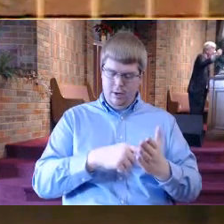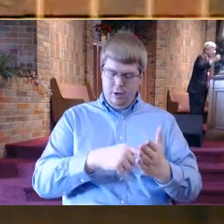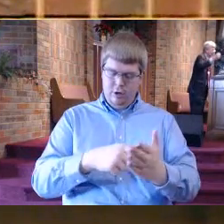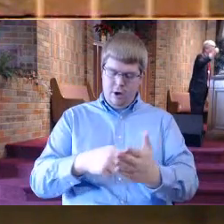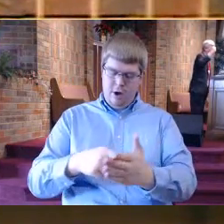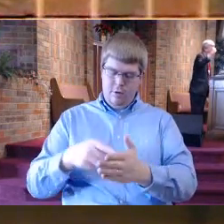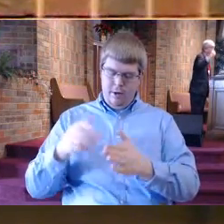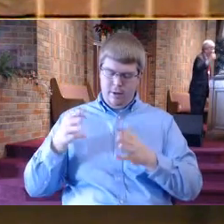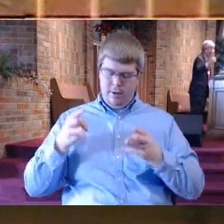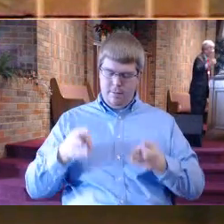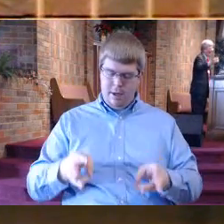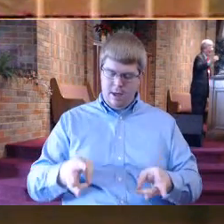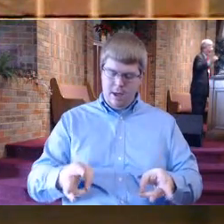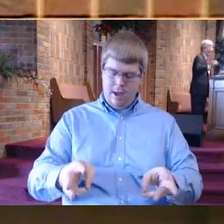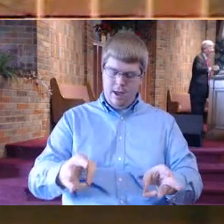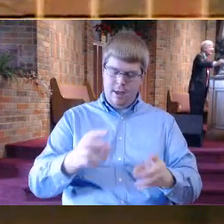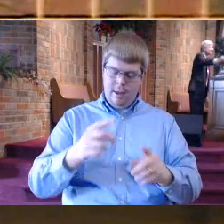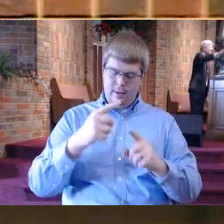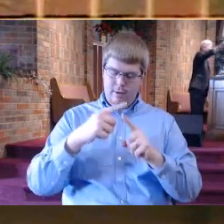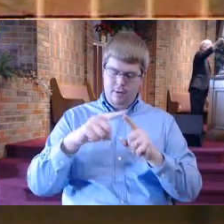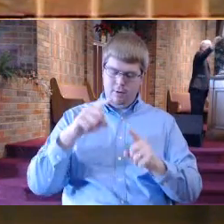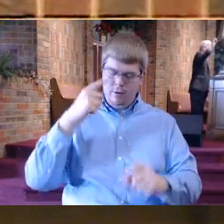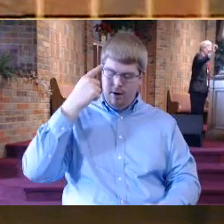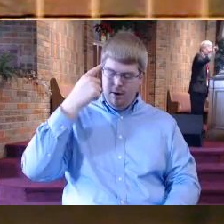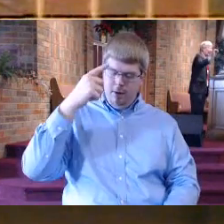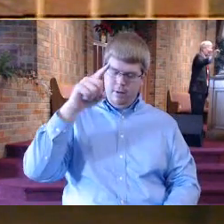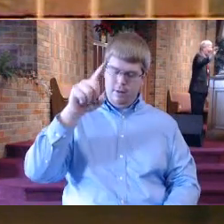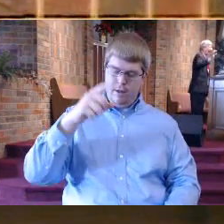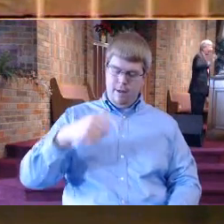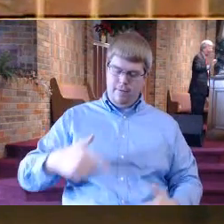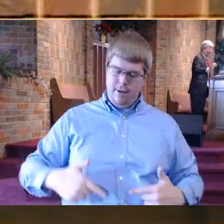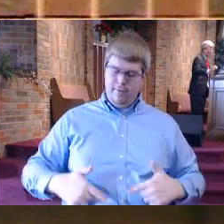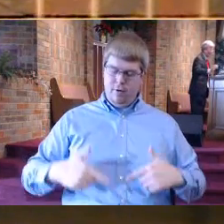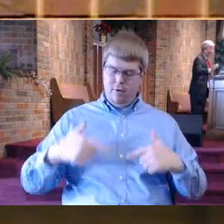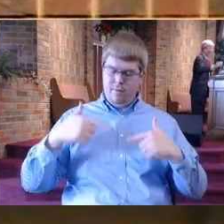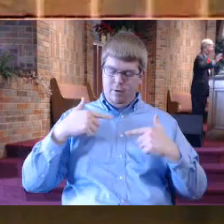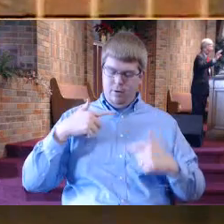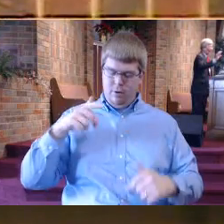salvation, showing the path to life